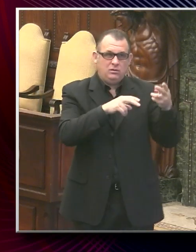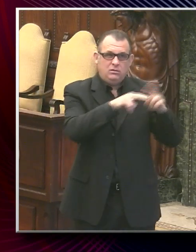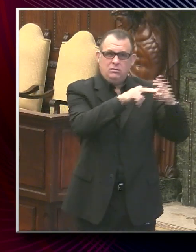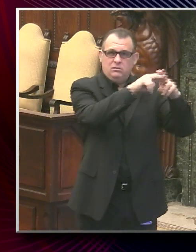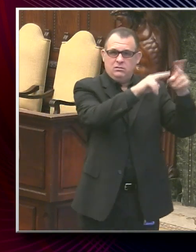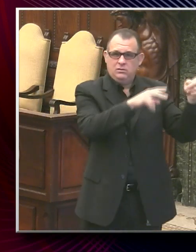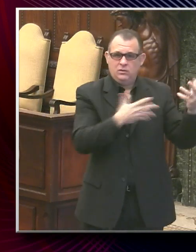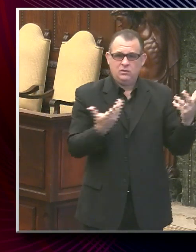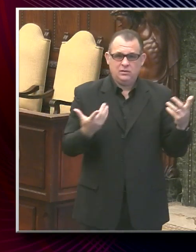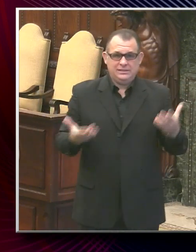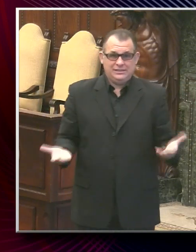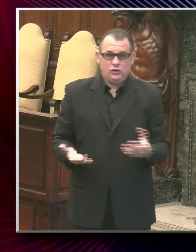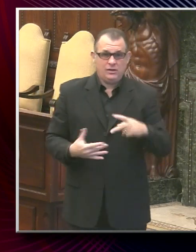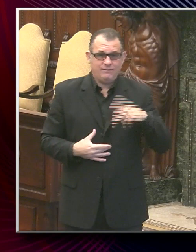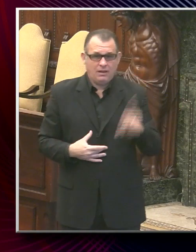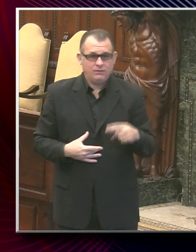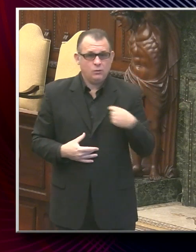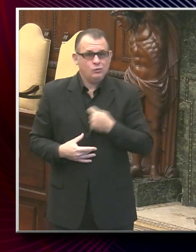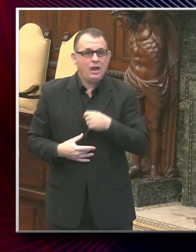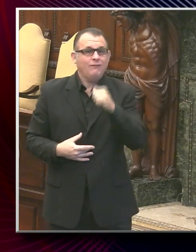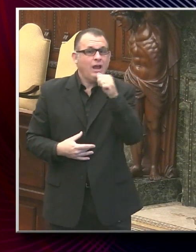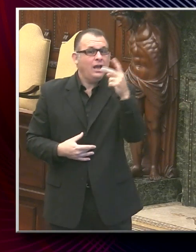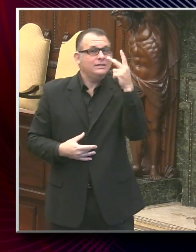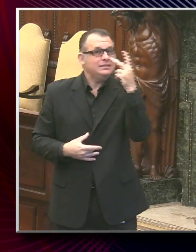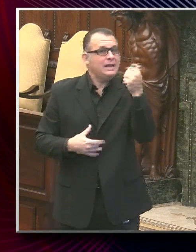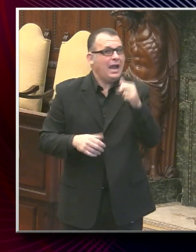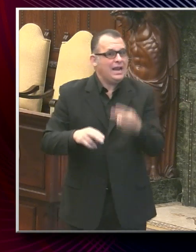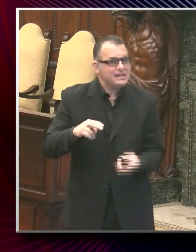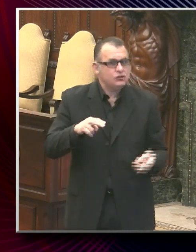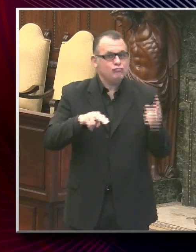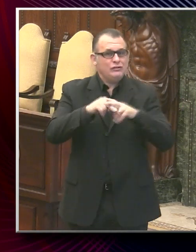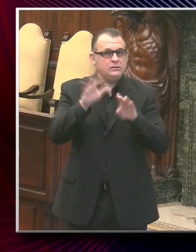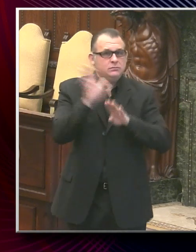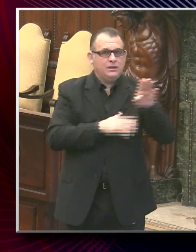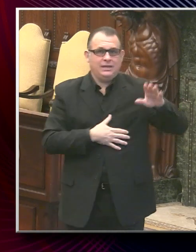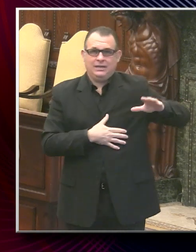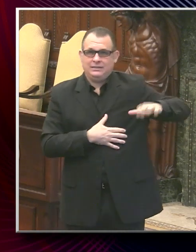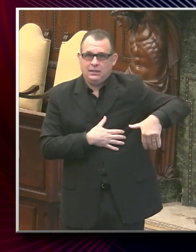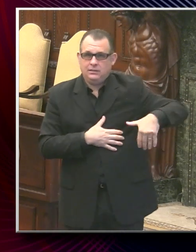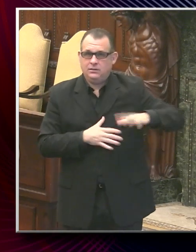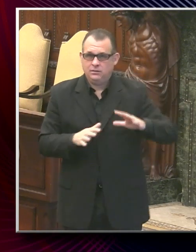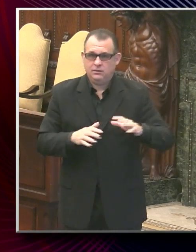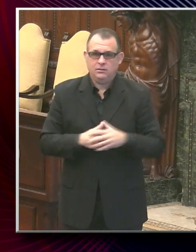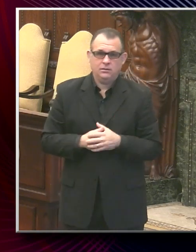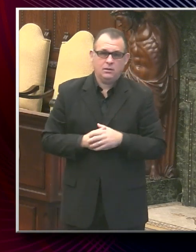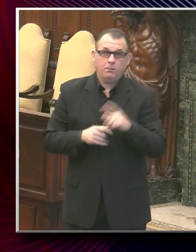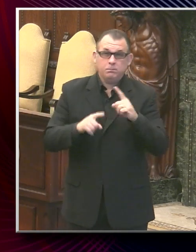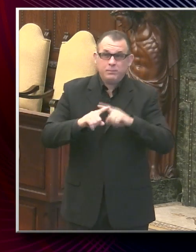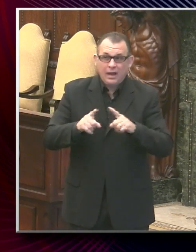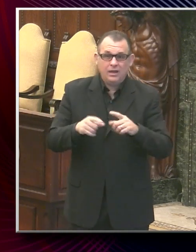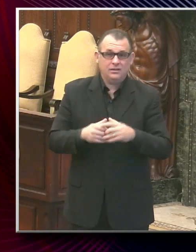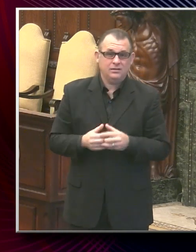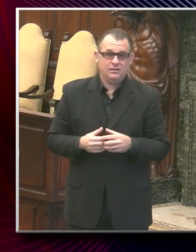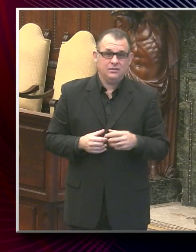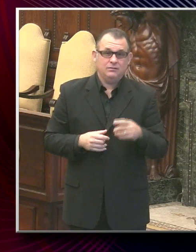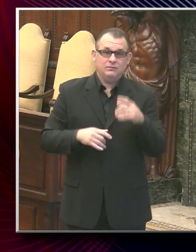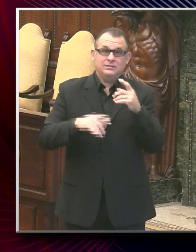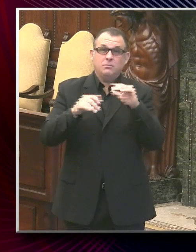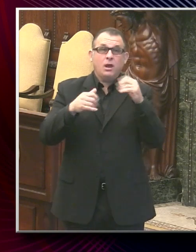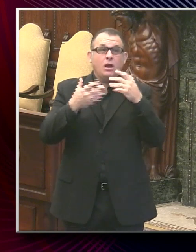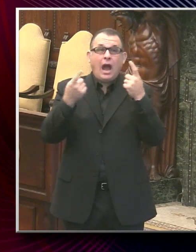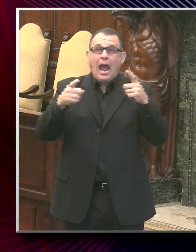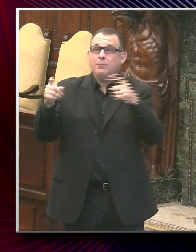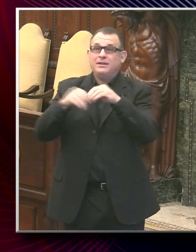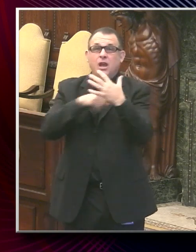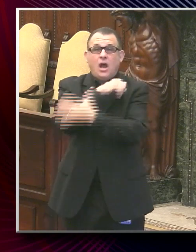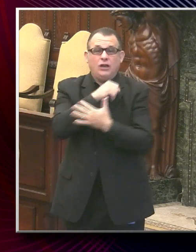have not seen the rapid increase in cases that have been seen elsewhere yet. But clearly, from this evidence around the country, we are entering a dangerous